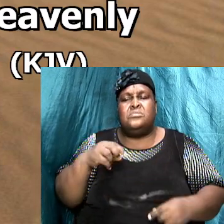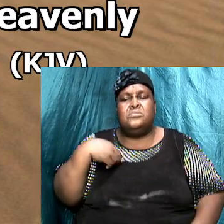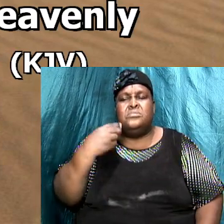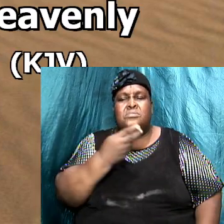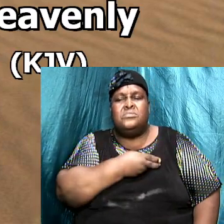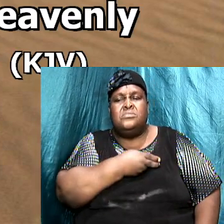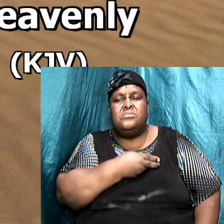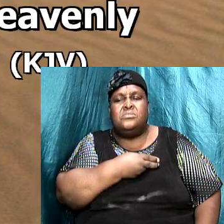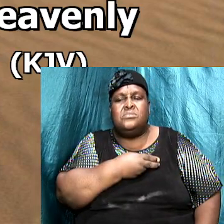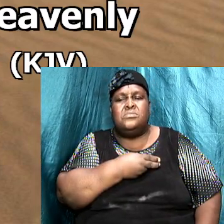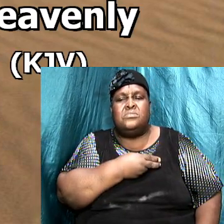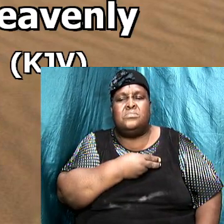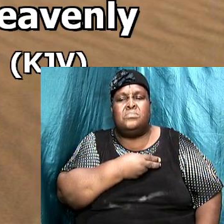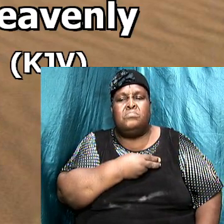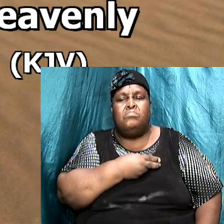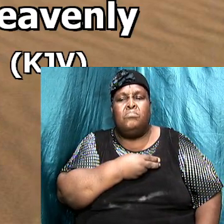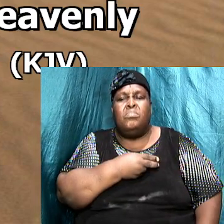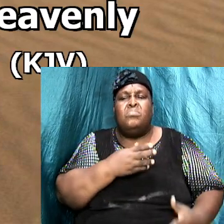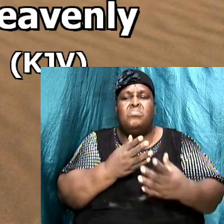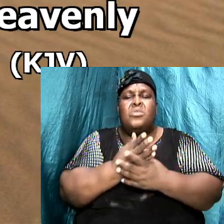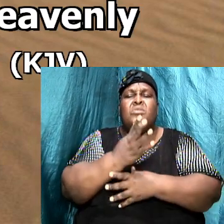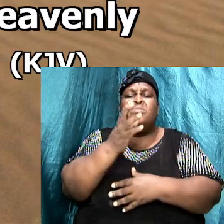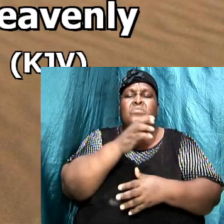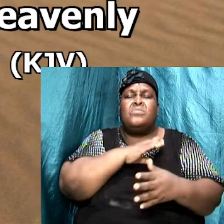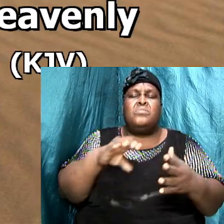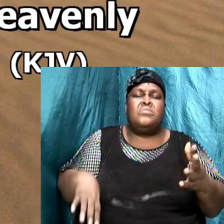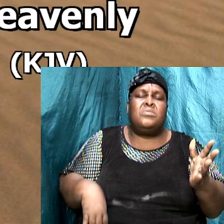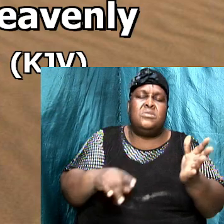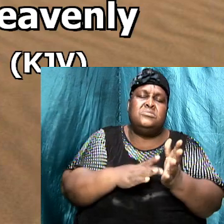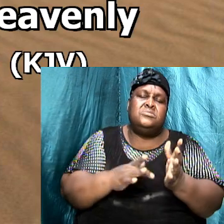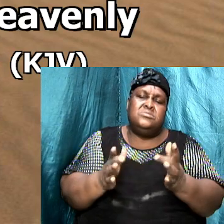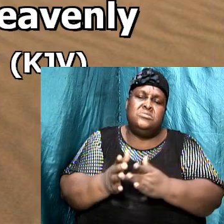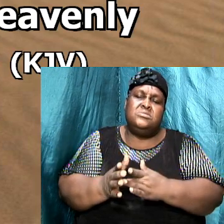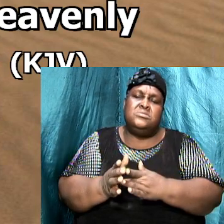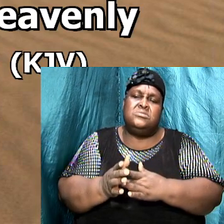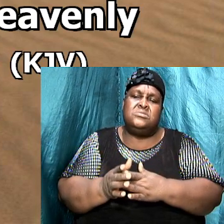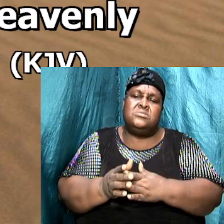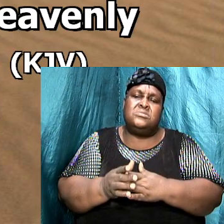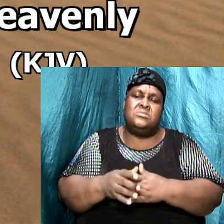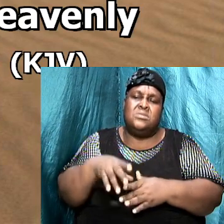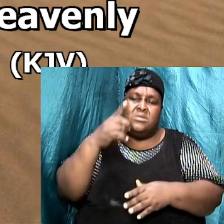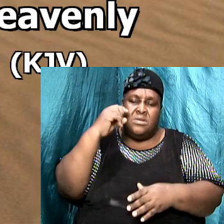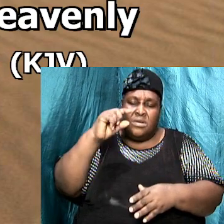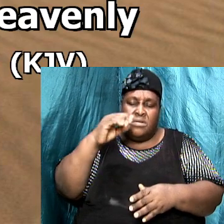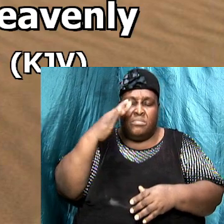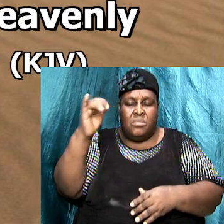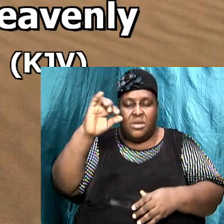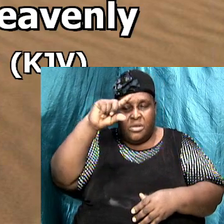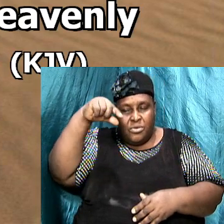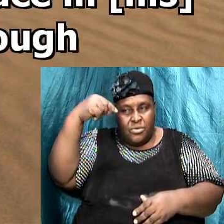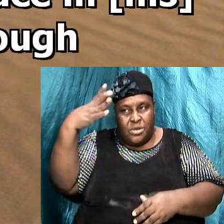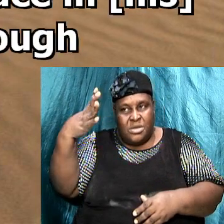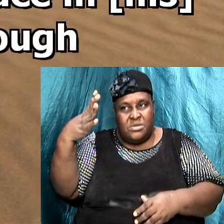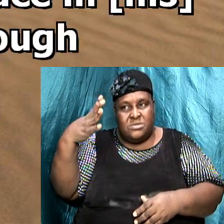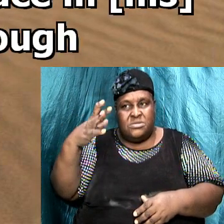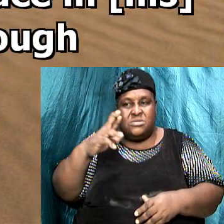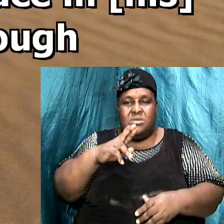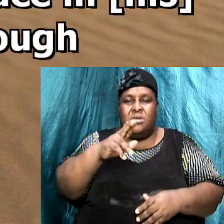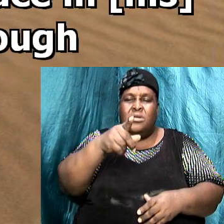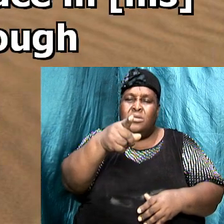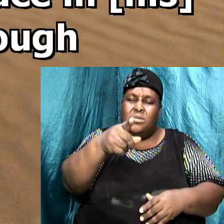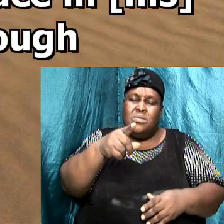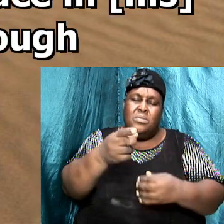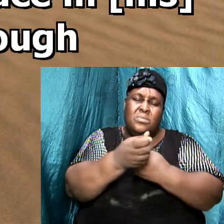us through Christ Jesus. For by grace are